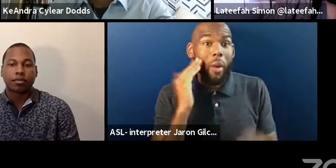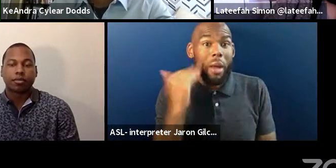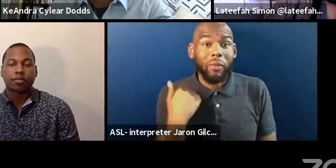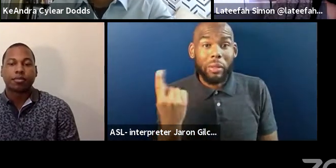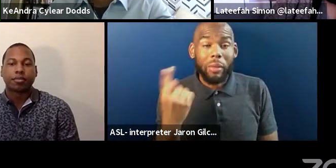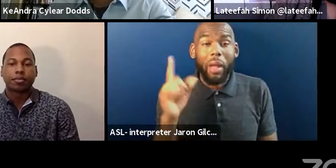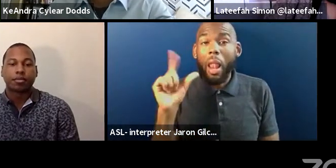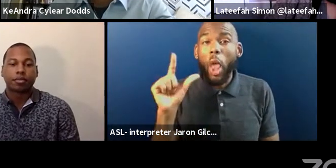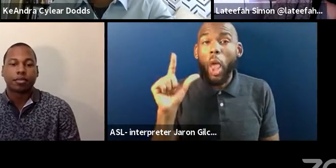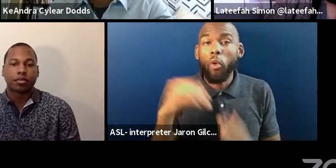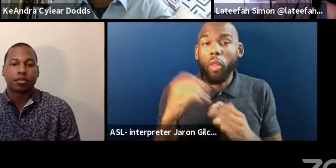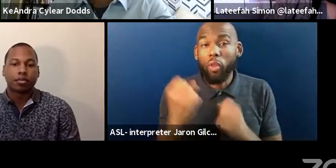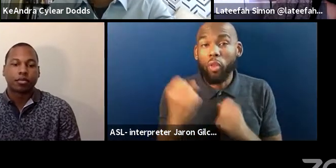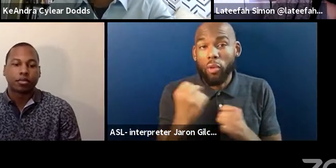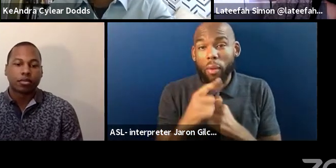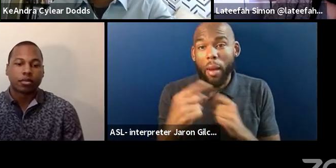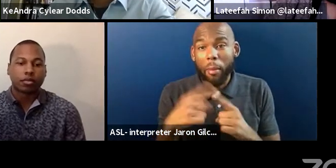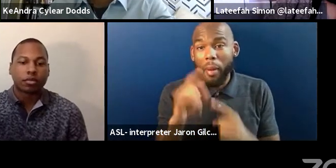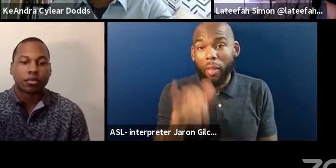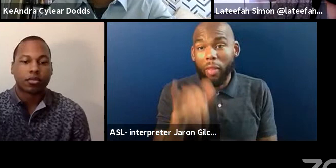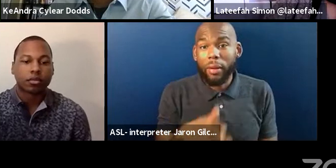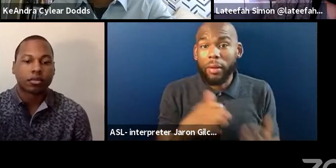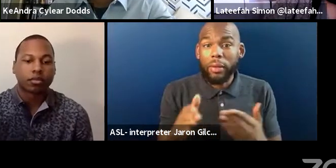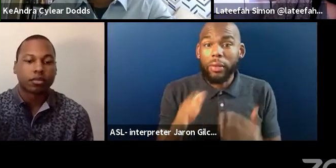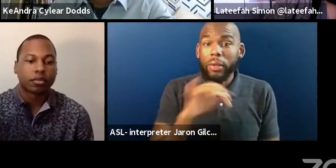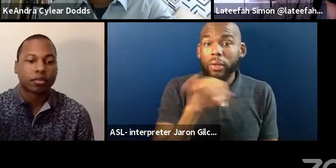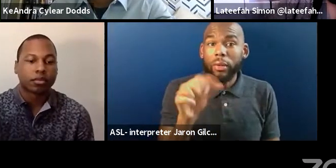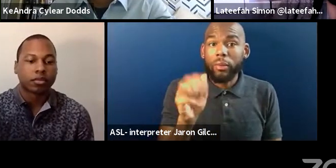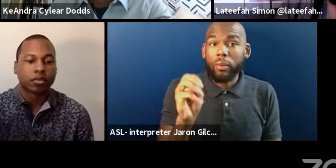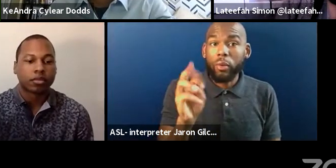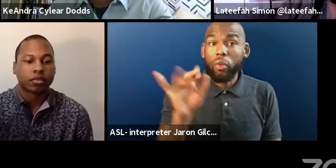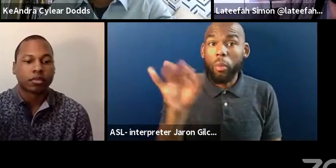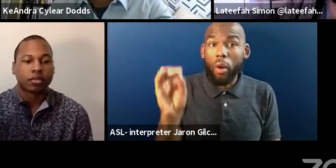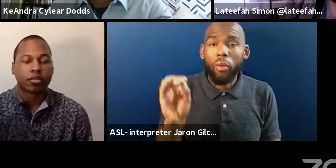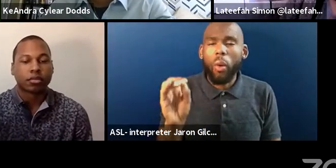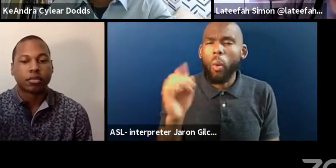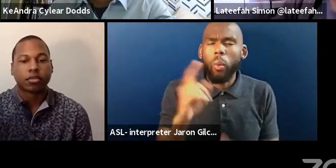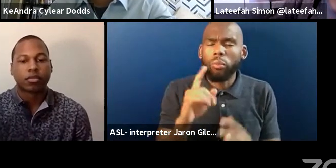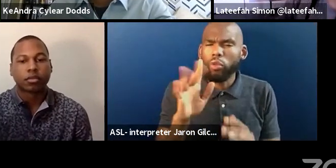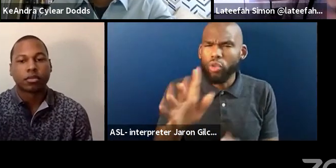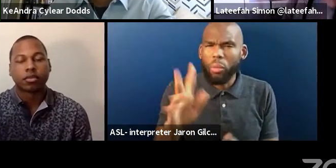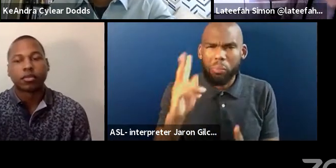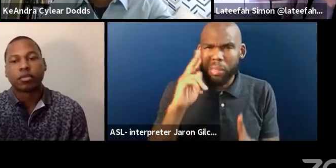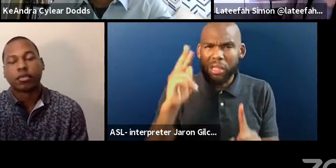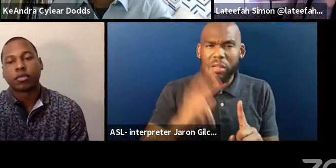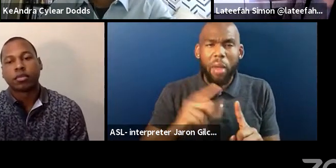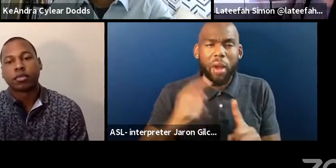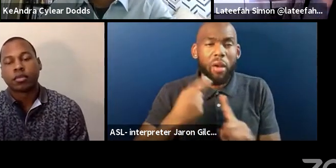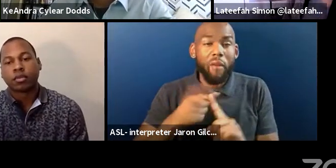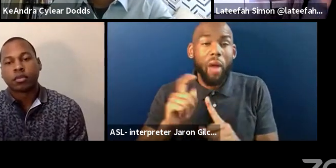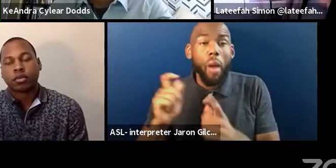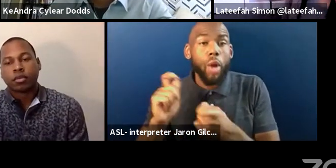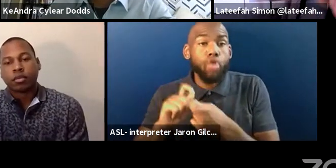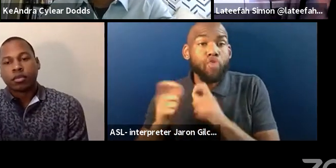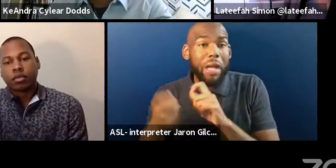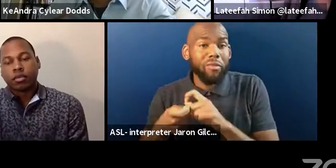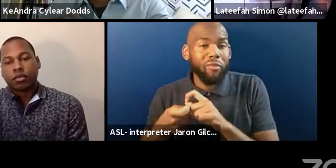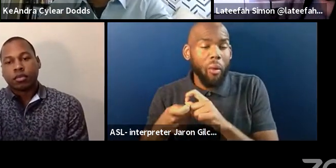that. Jamario, from your perspective at Transform, what does this conversation